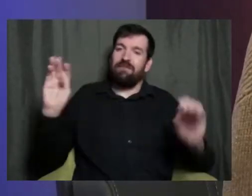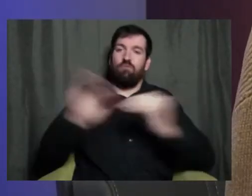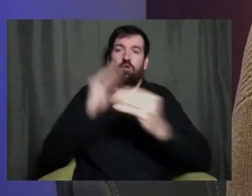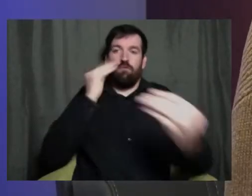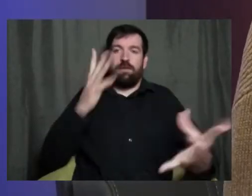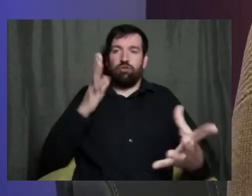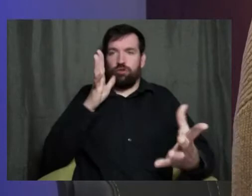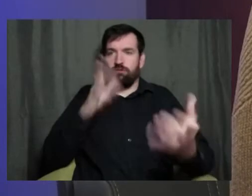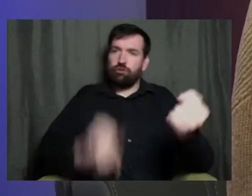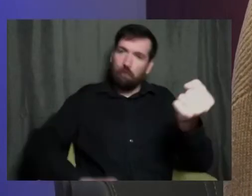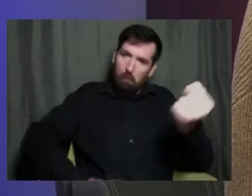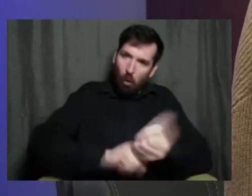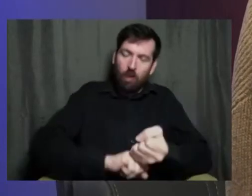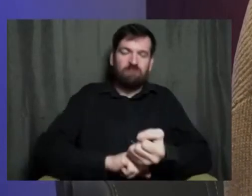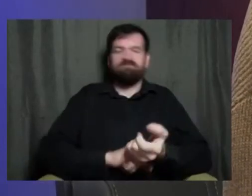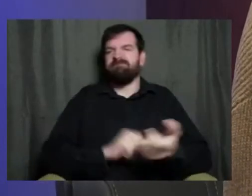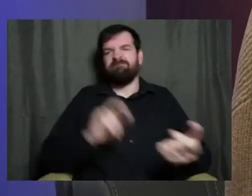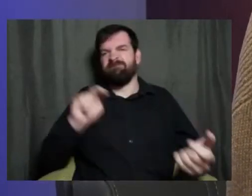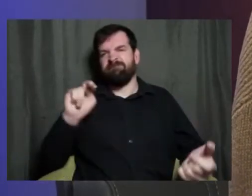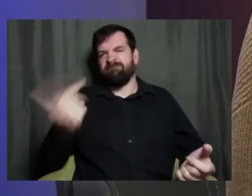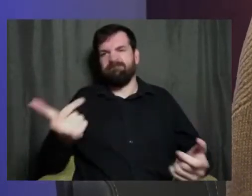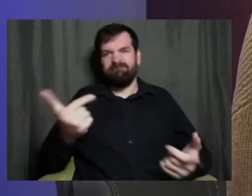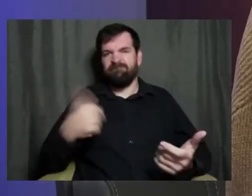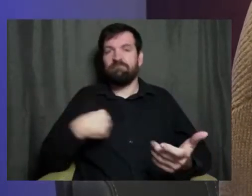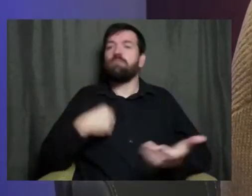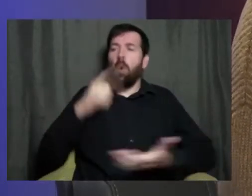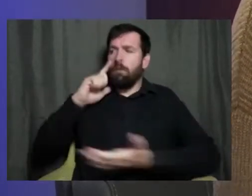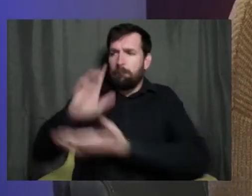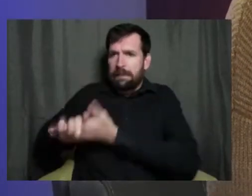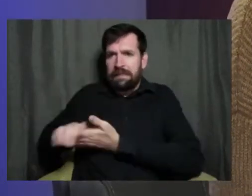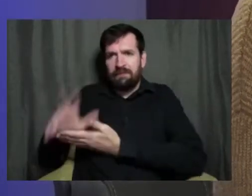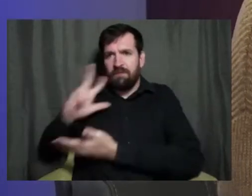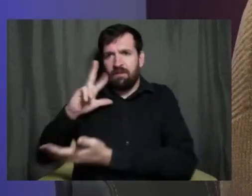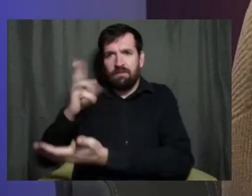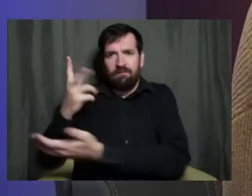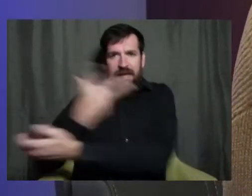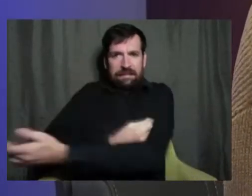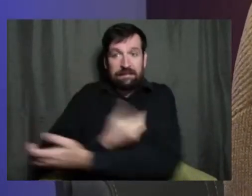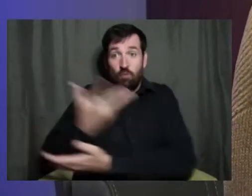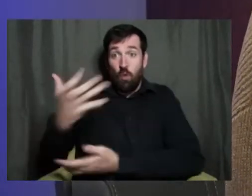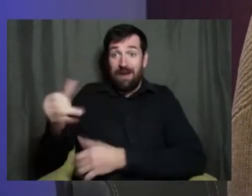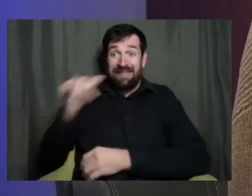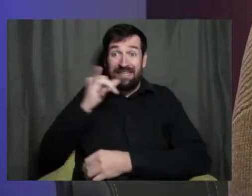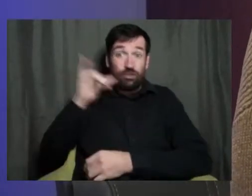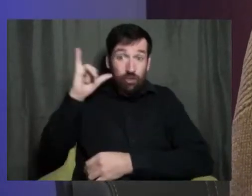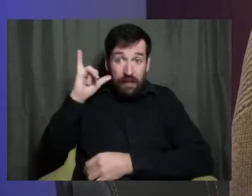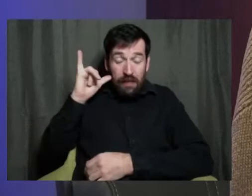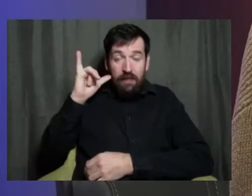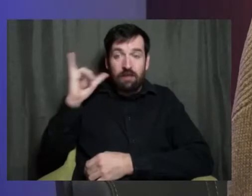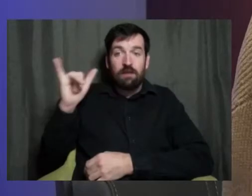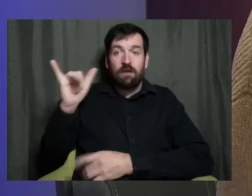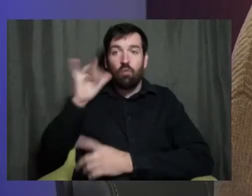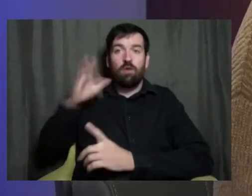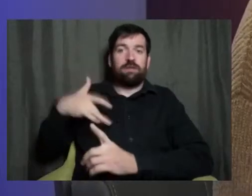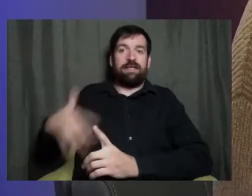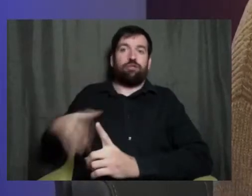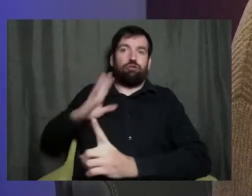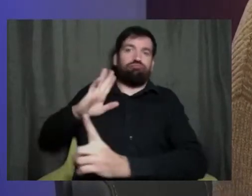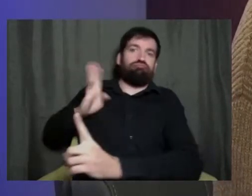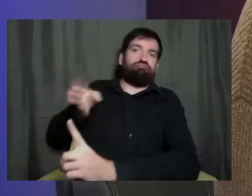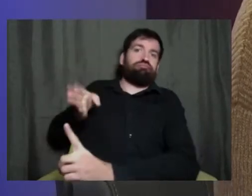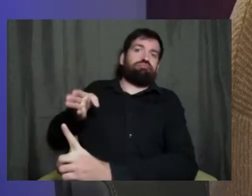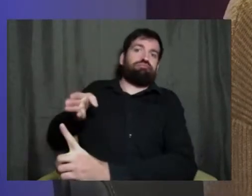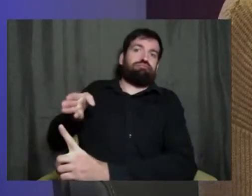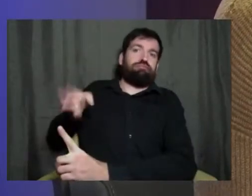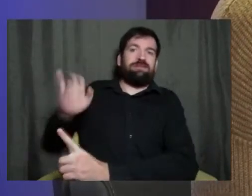of us that may say, no, I believe in the vaccine, I wanted it yesterday, we're going to go to sources that support that. And so if we can